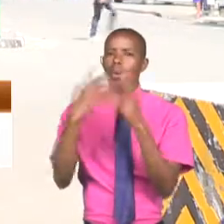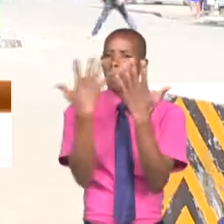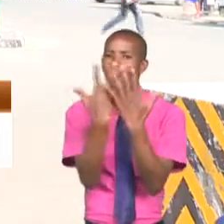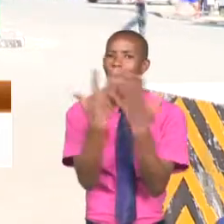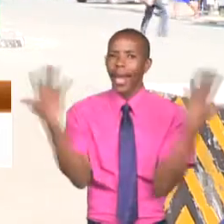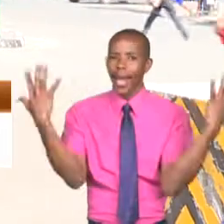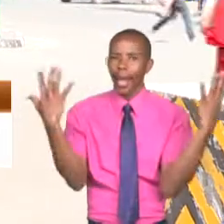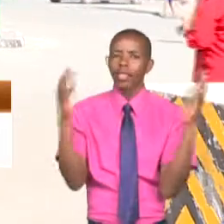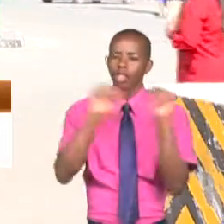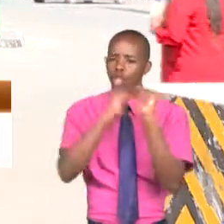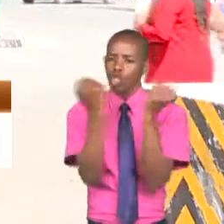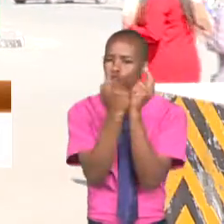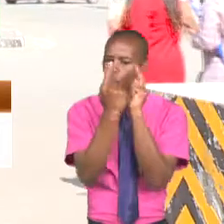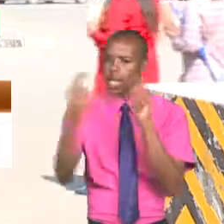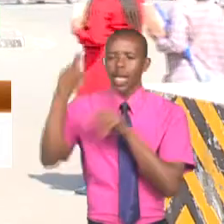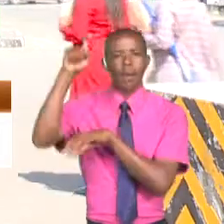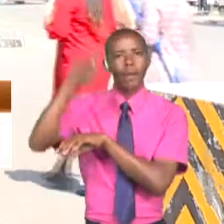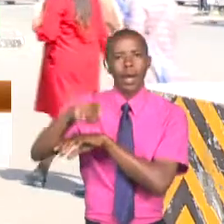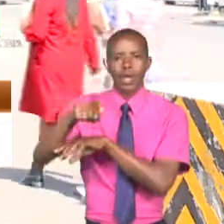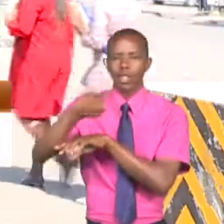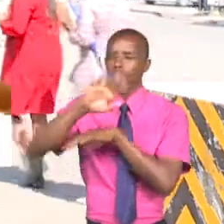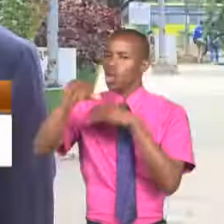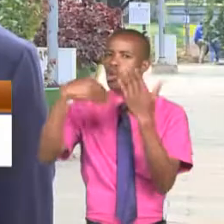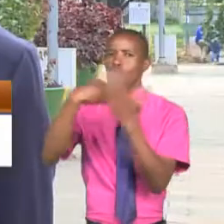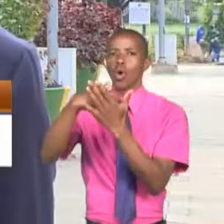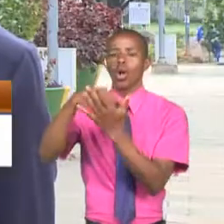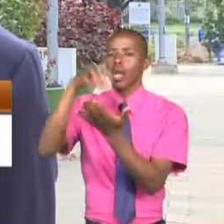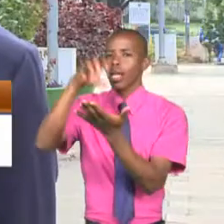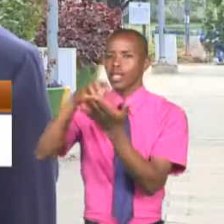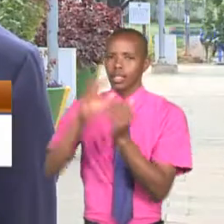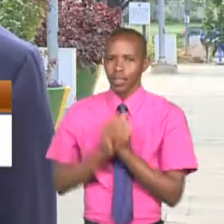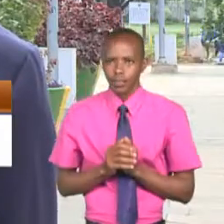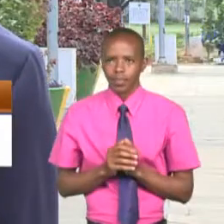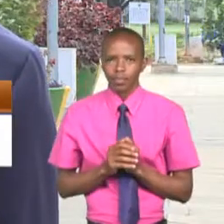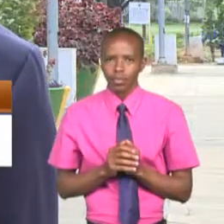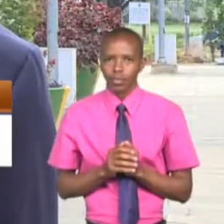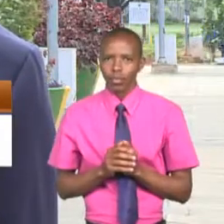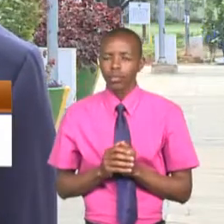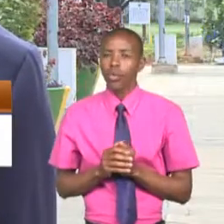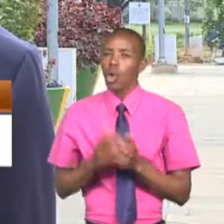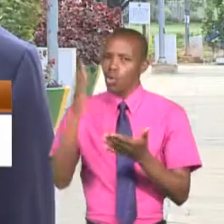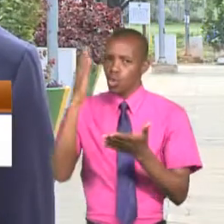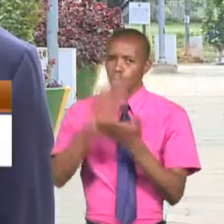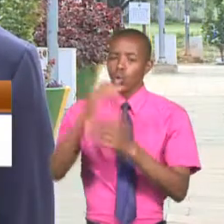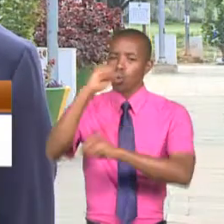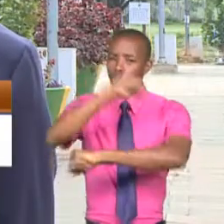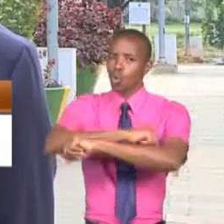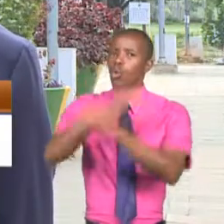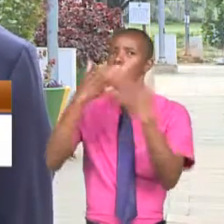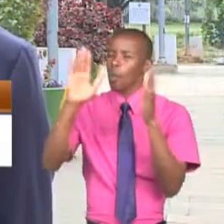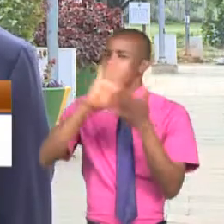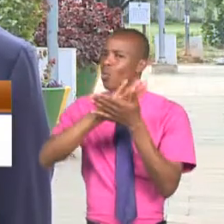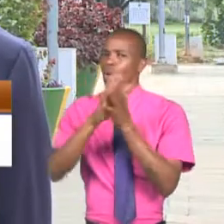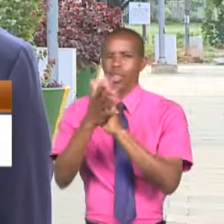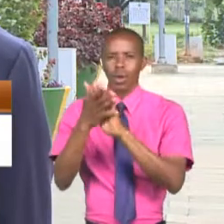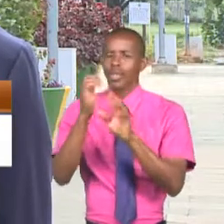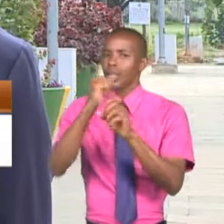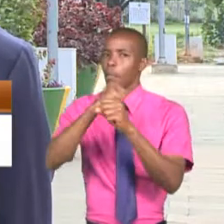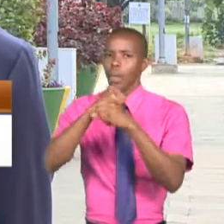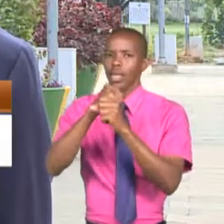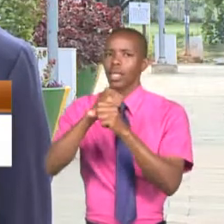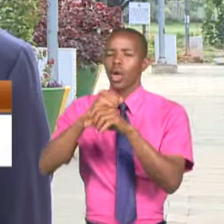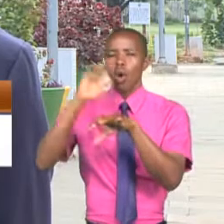1 meter or 1.5 meter rule in all cases. Prematurely opened our school without making